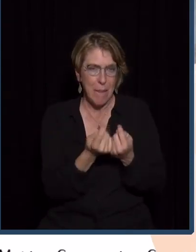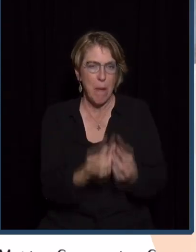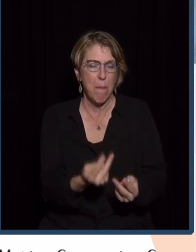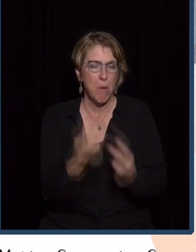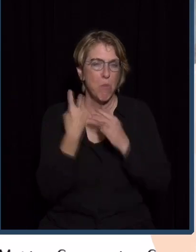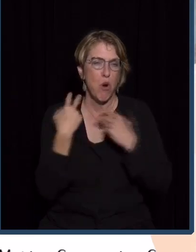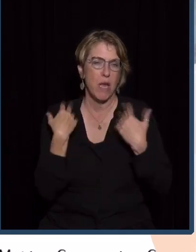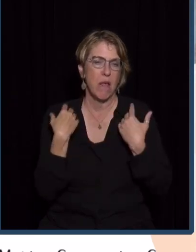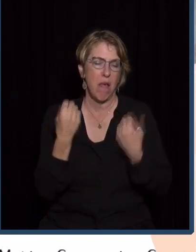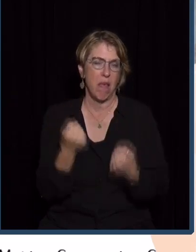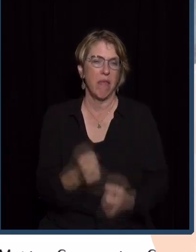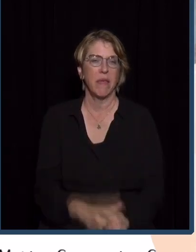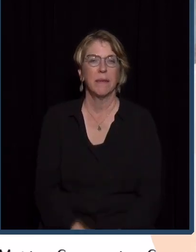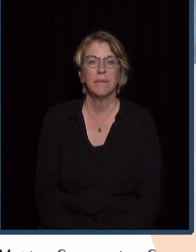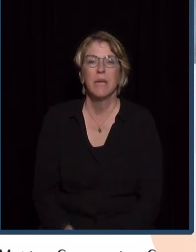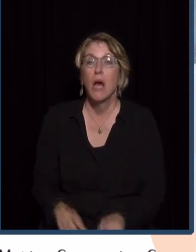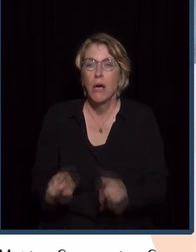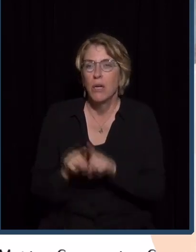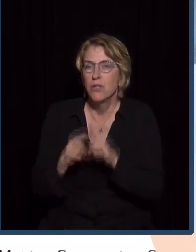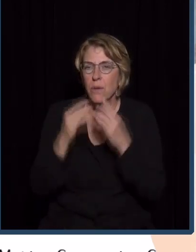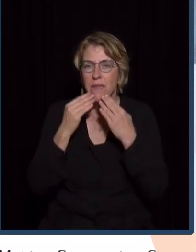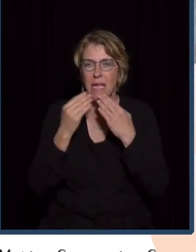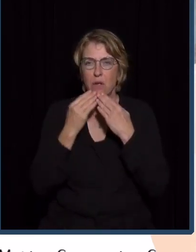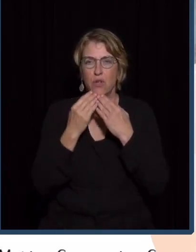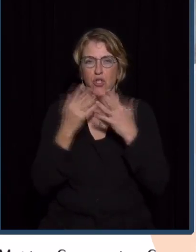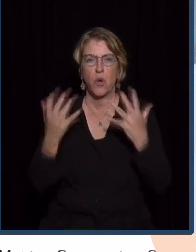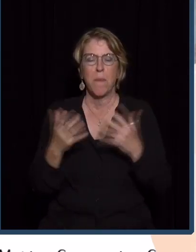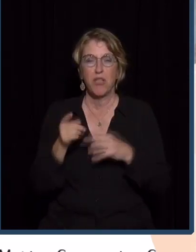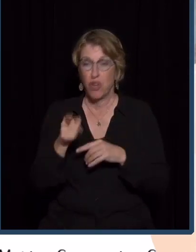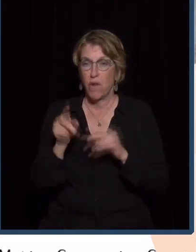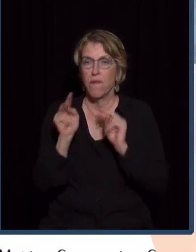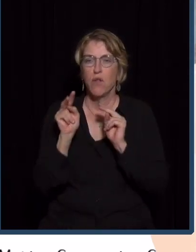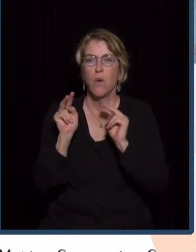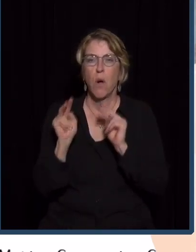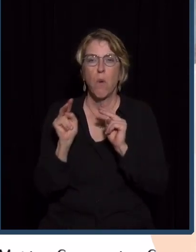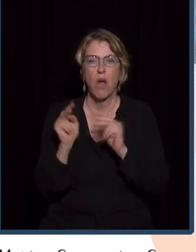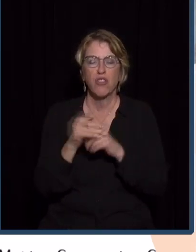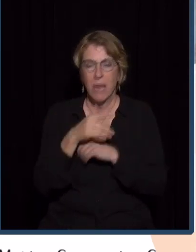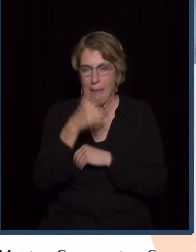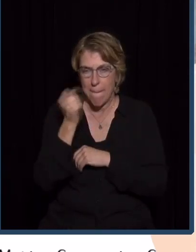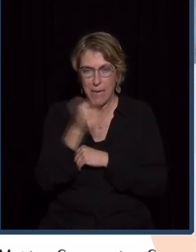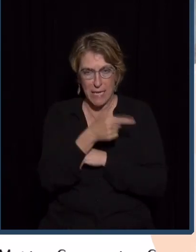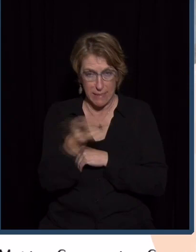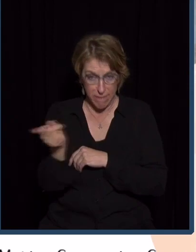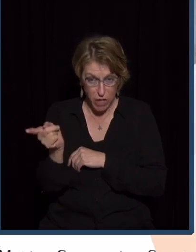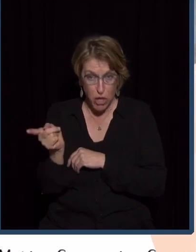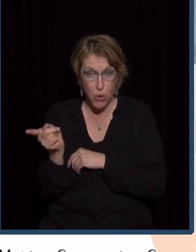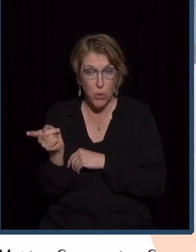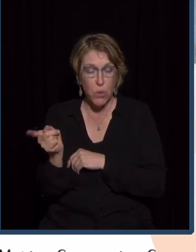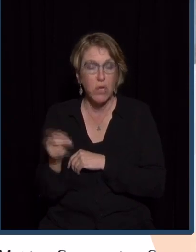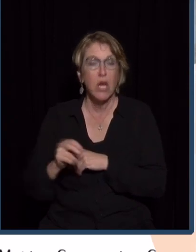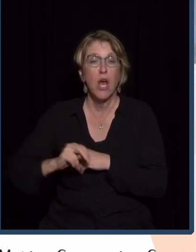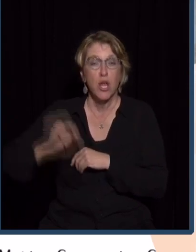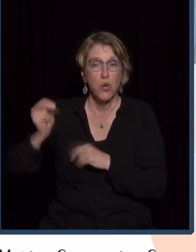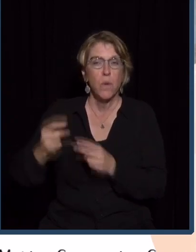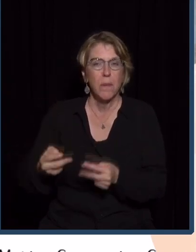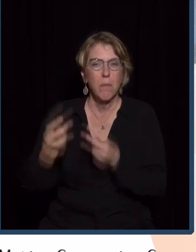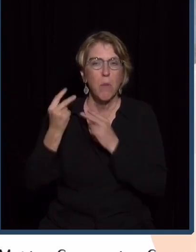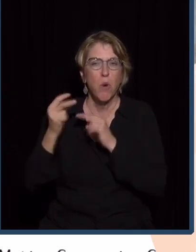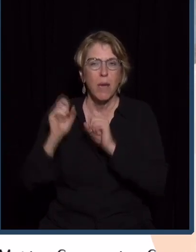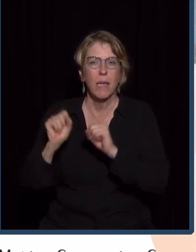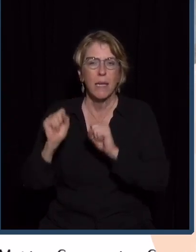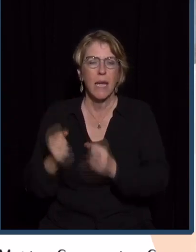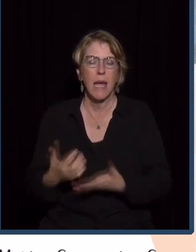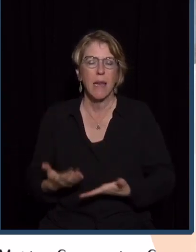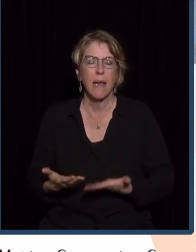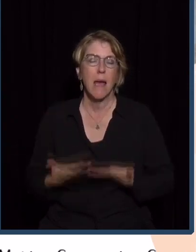so much to them, and thank you so much to all of you who are watching, because it is because of you that North Memorial is able to help provide